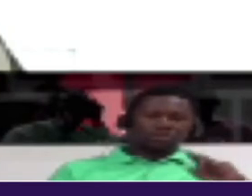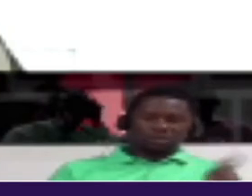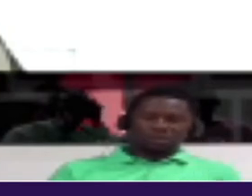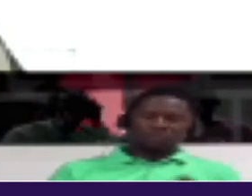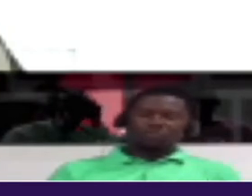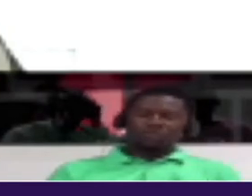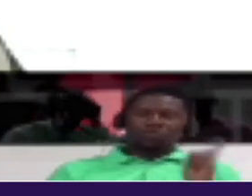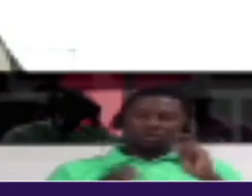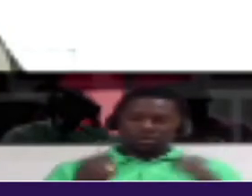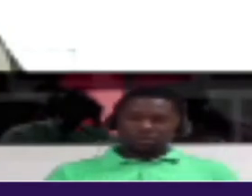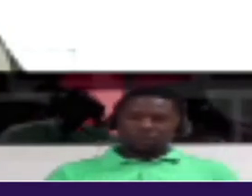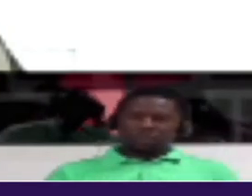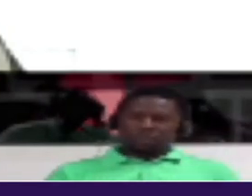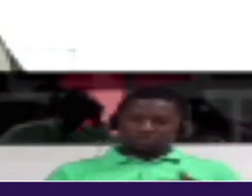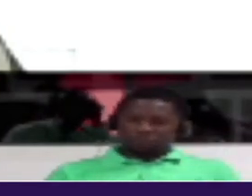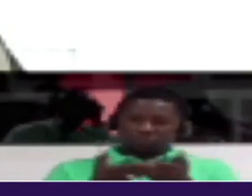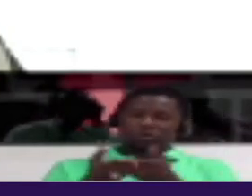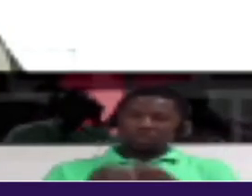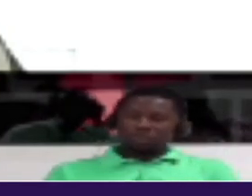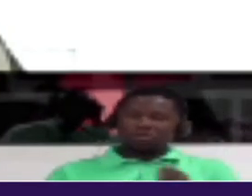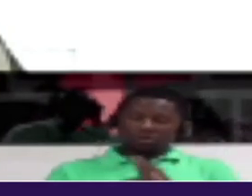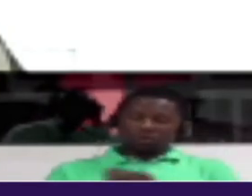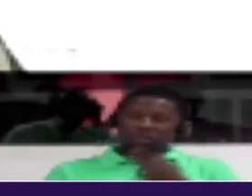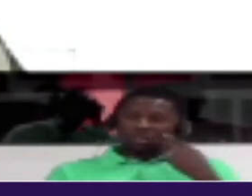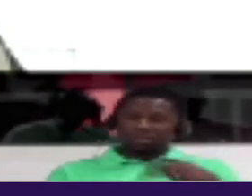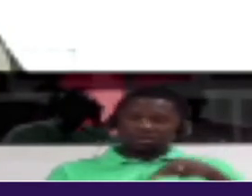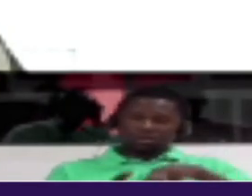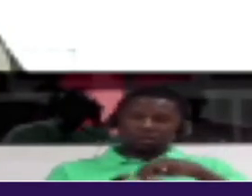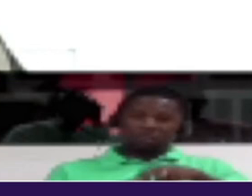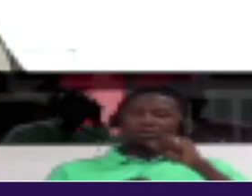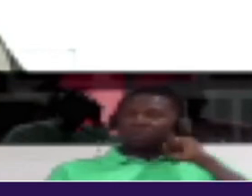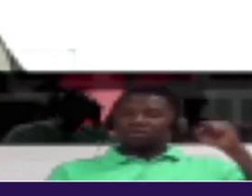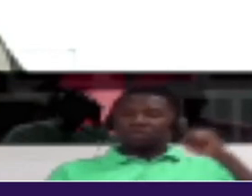pulling out a pistol. Before he shot, in fact, when he pulled this man, he said,